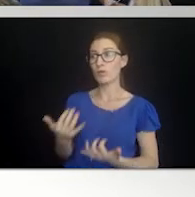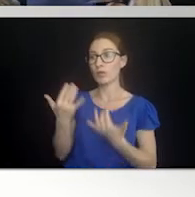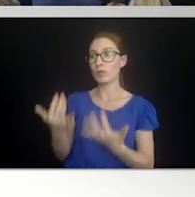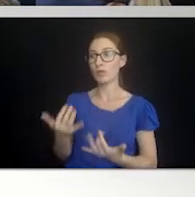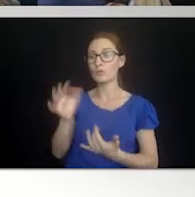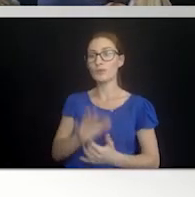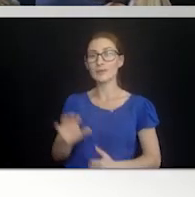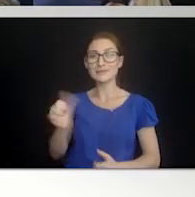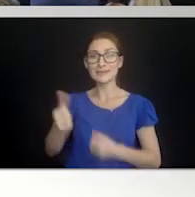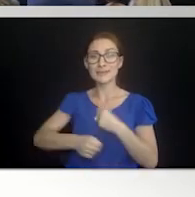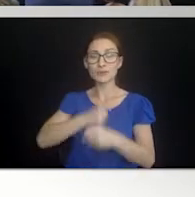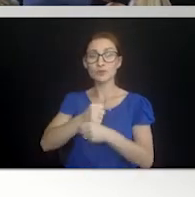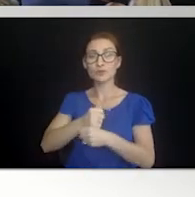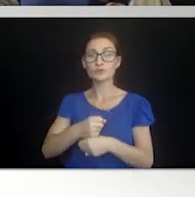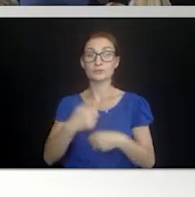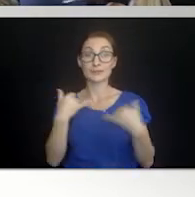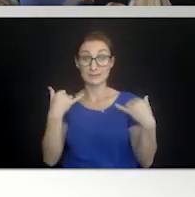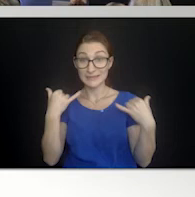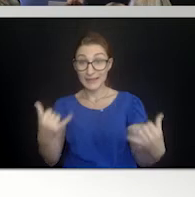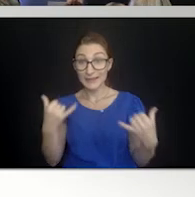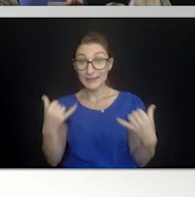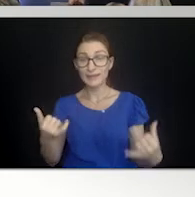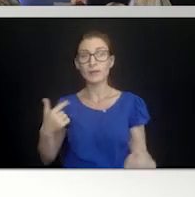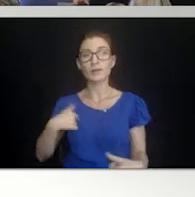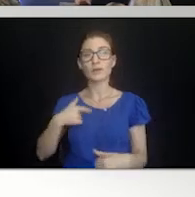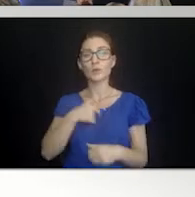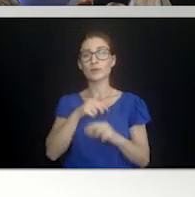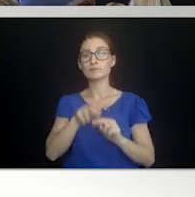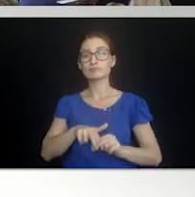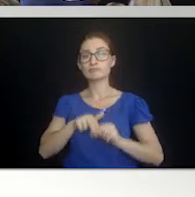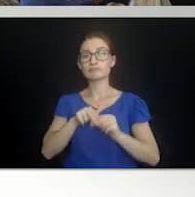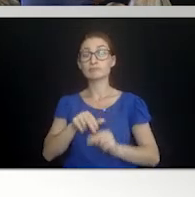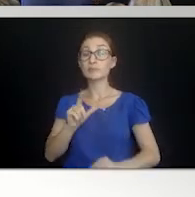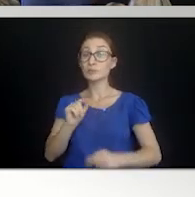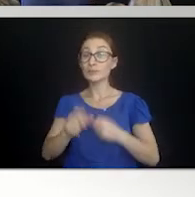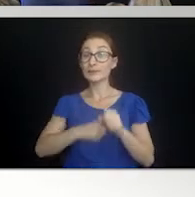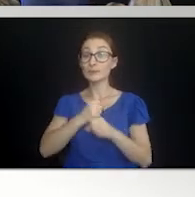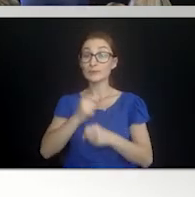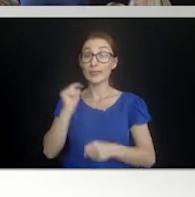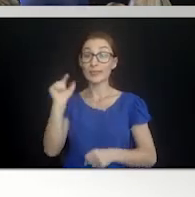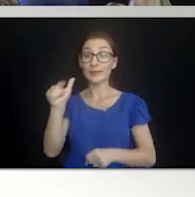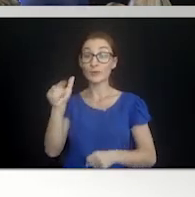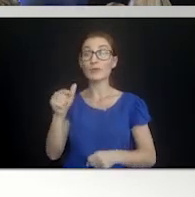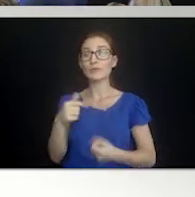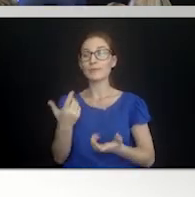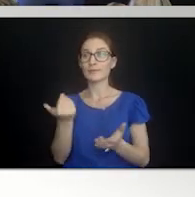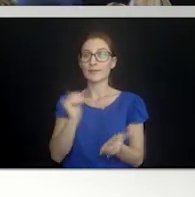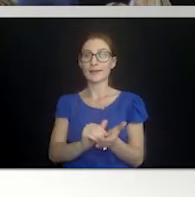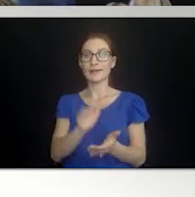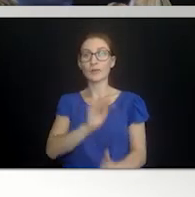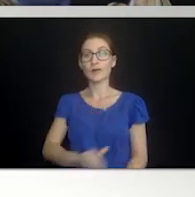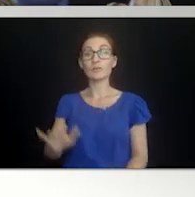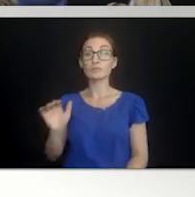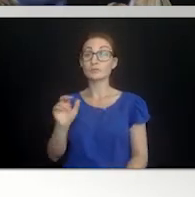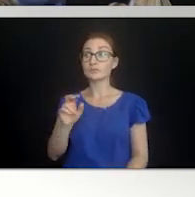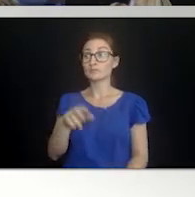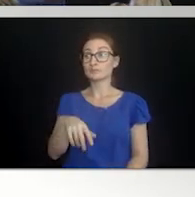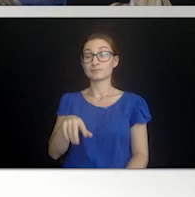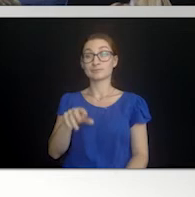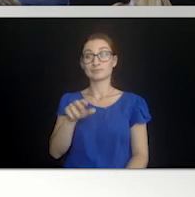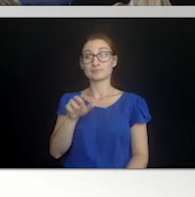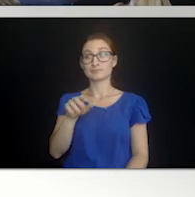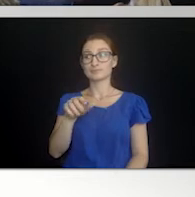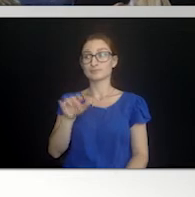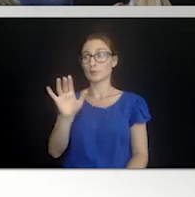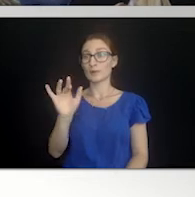years. Now we're sitting here today, 20 plus years later, and we're back up to almost 25,000 on a